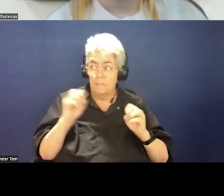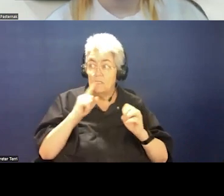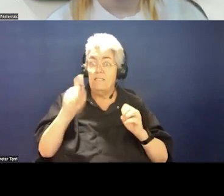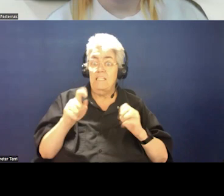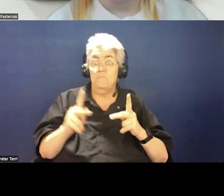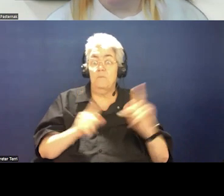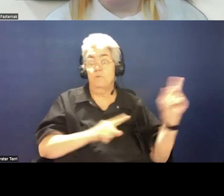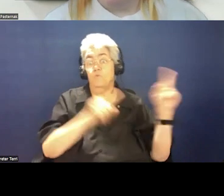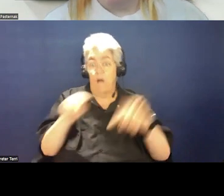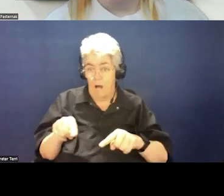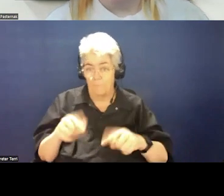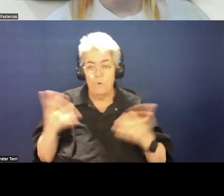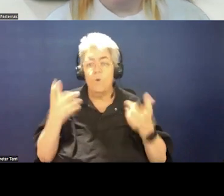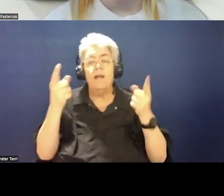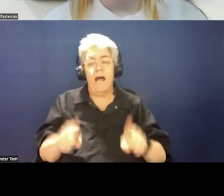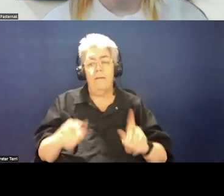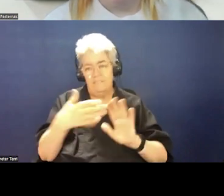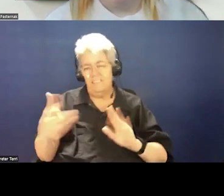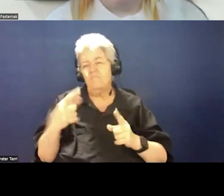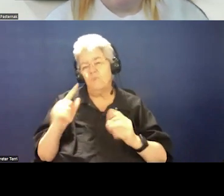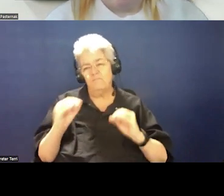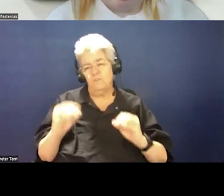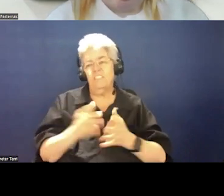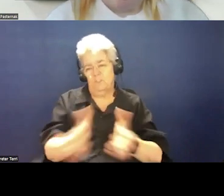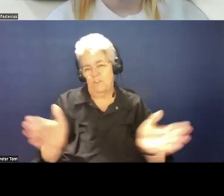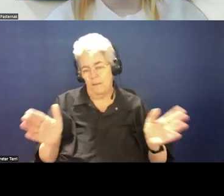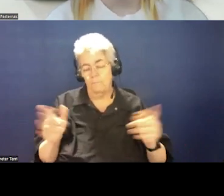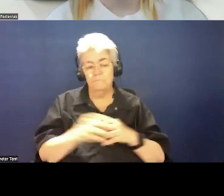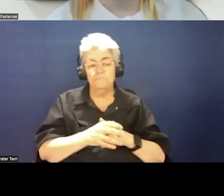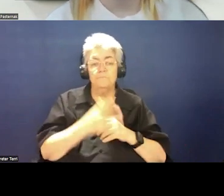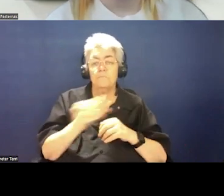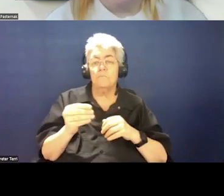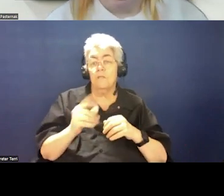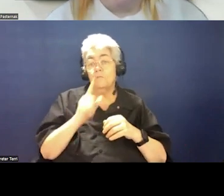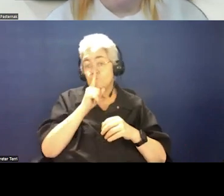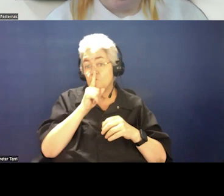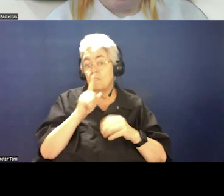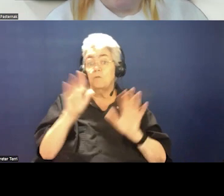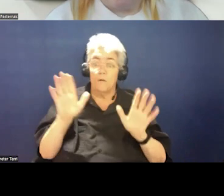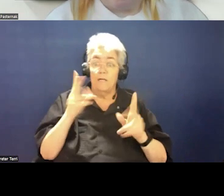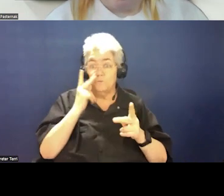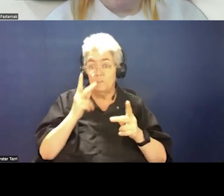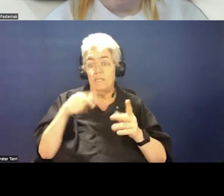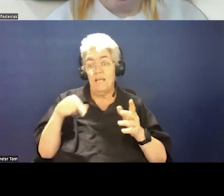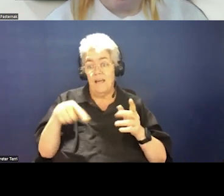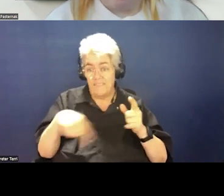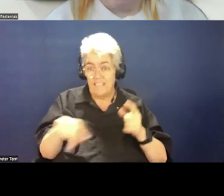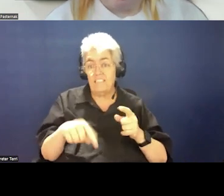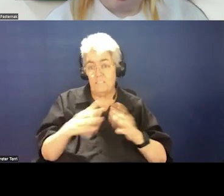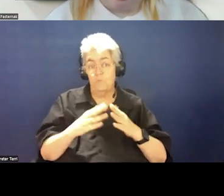A lot of education for us to do, but it's really great to see that this community is moving the mark